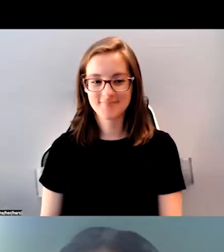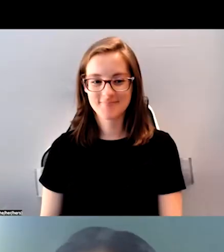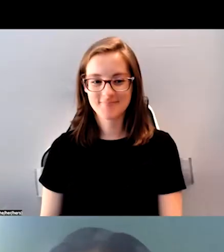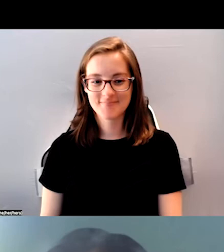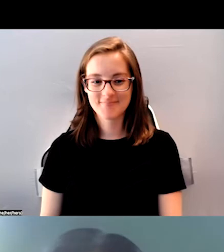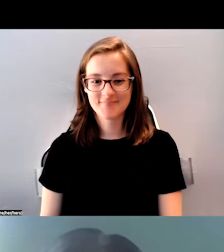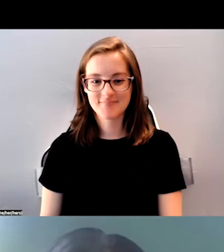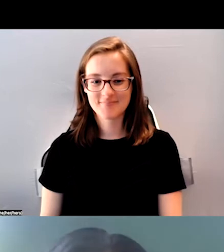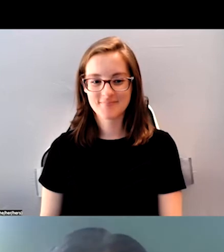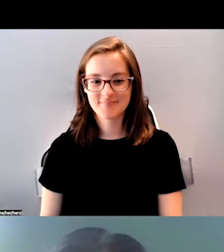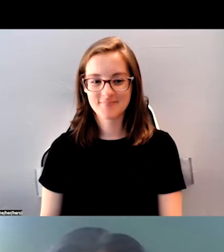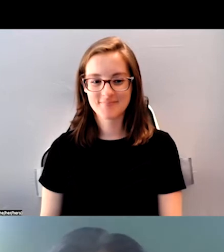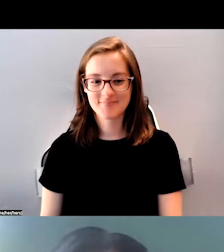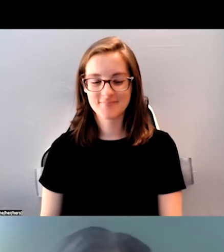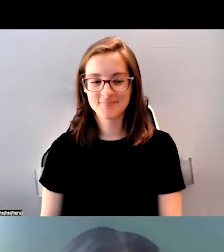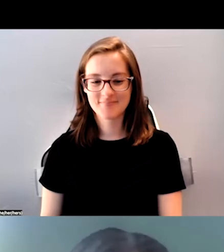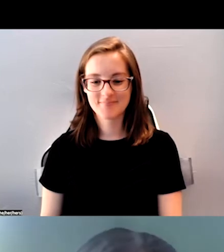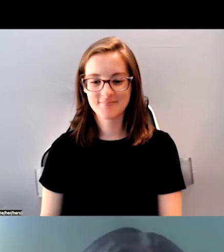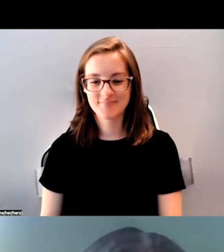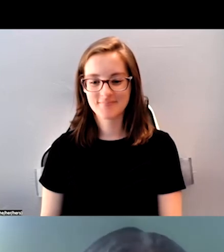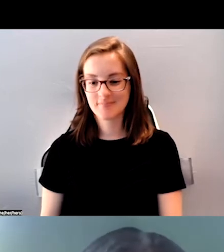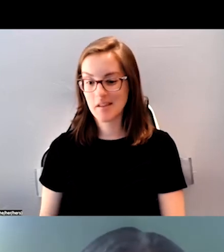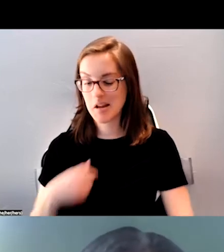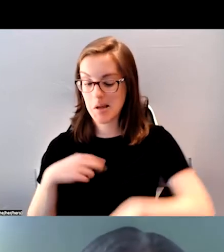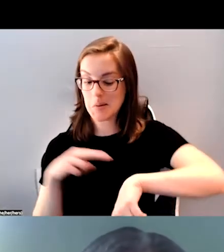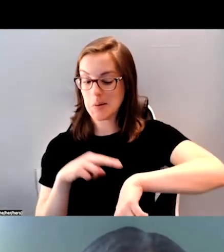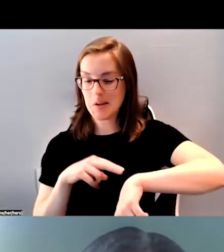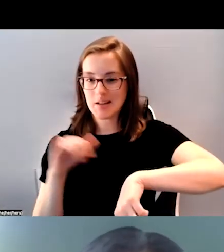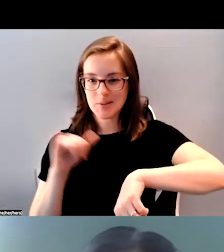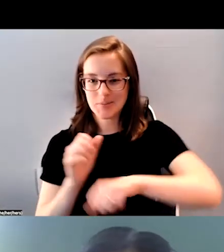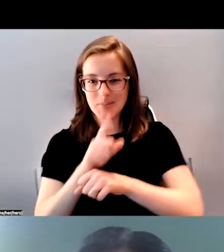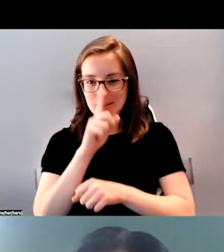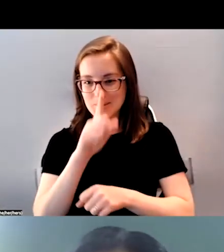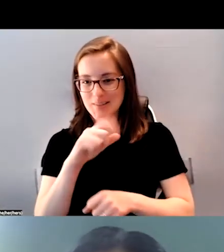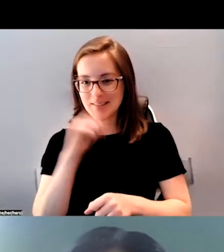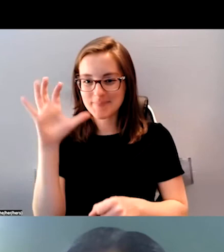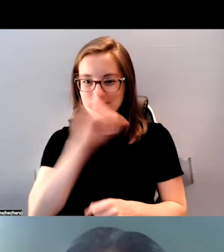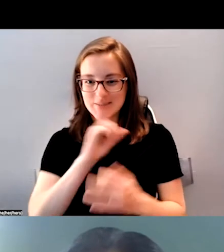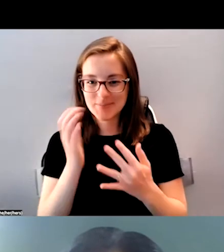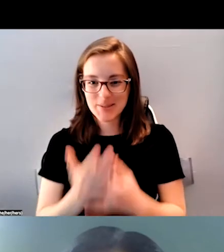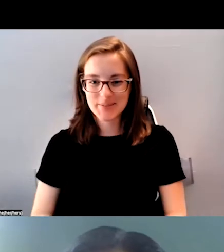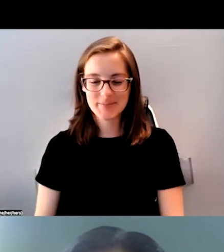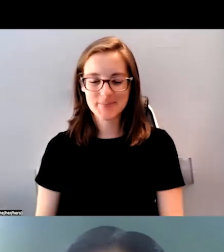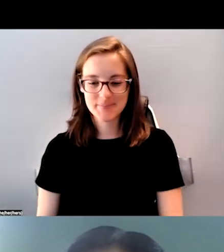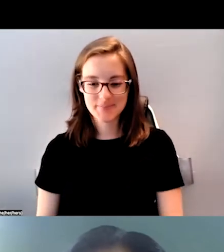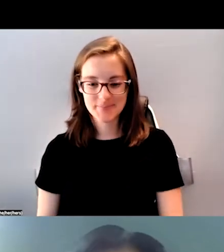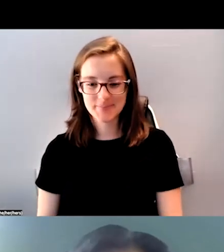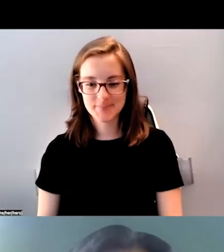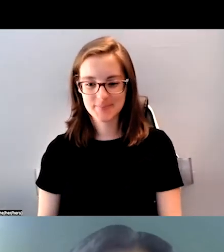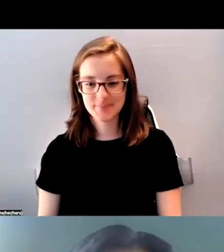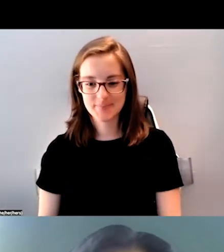And I'm going to keep an eye out on the clock so I can make sure I'm staying good with time.